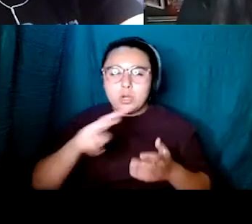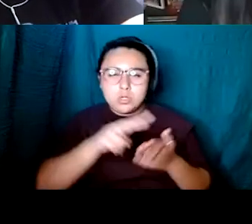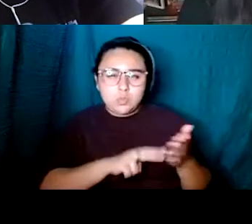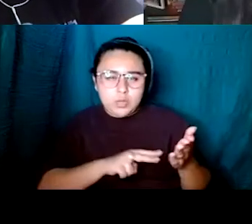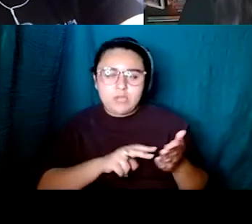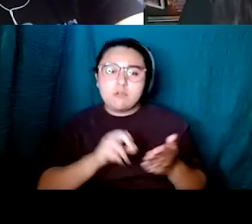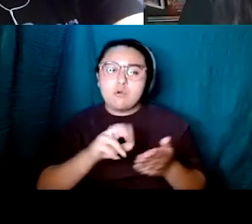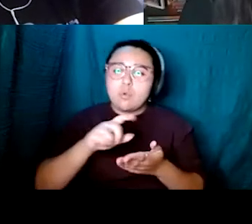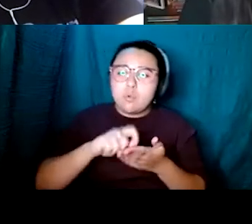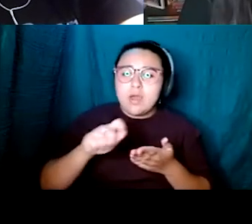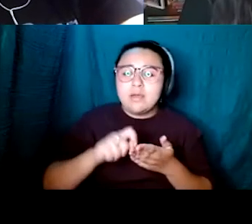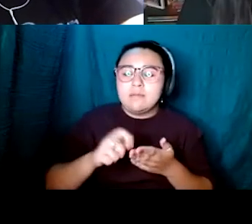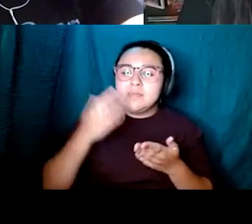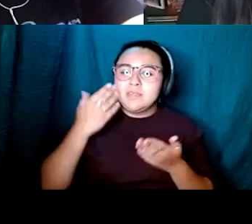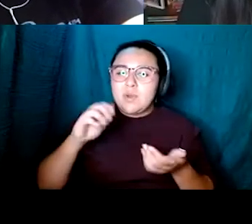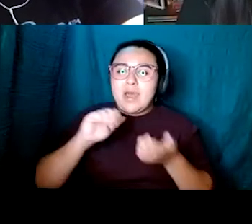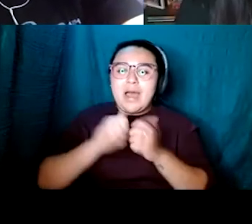it or were afraid to write about